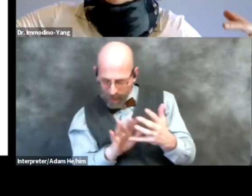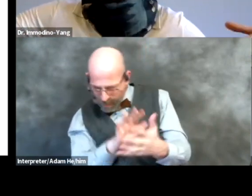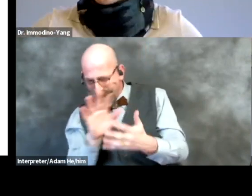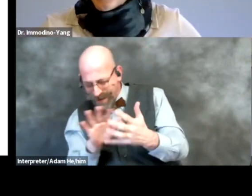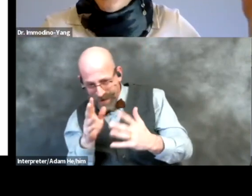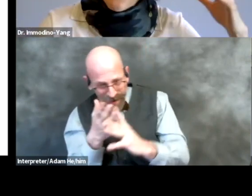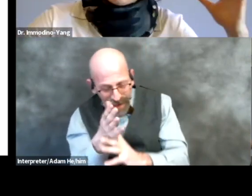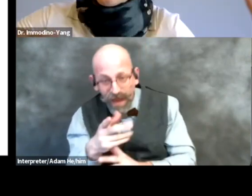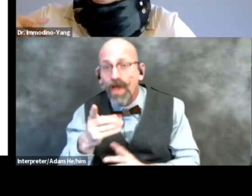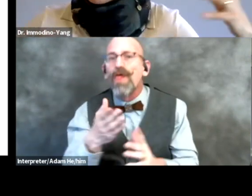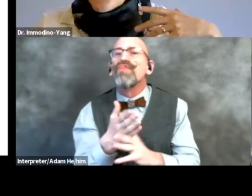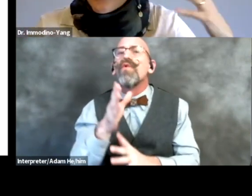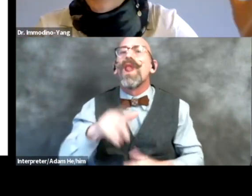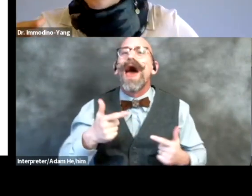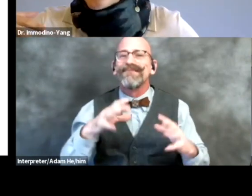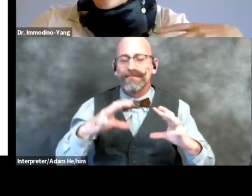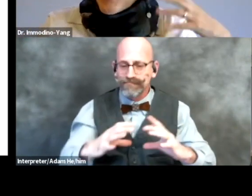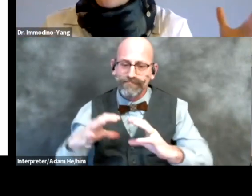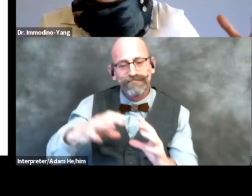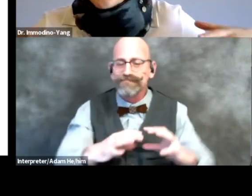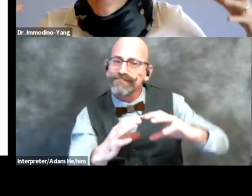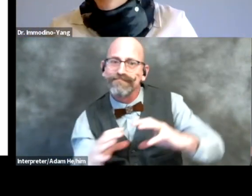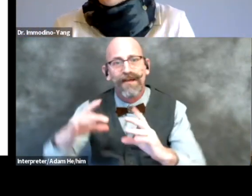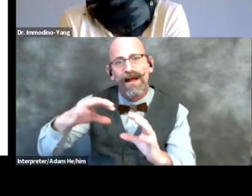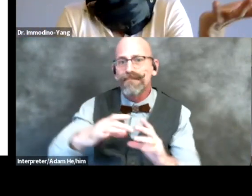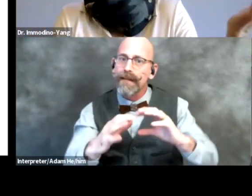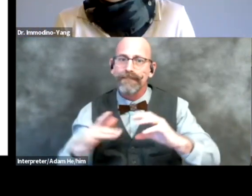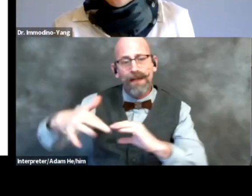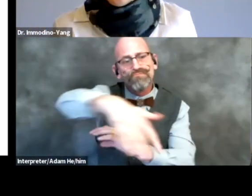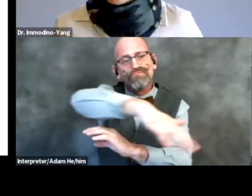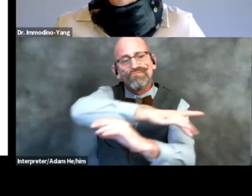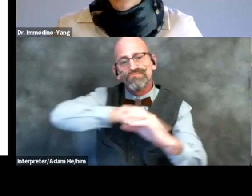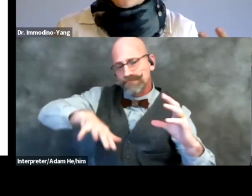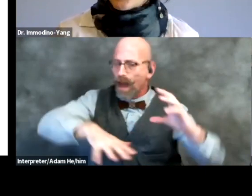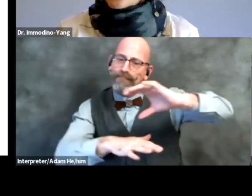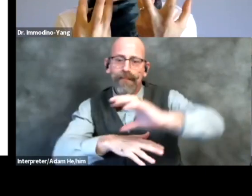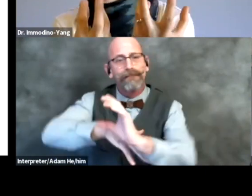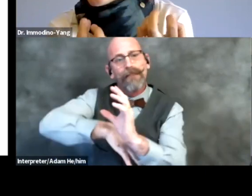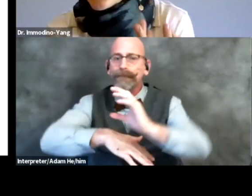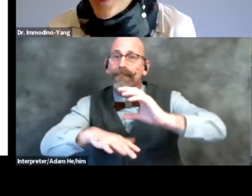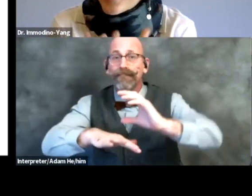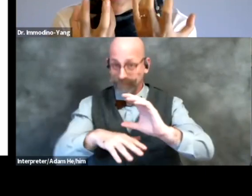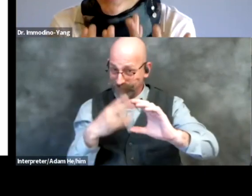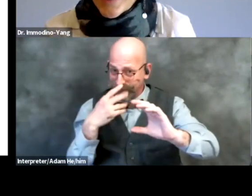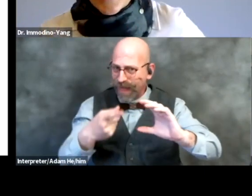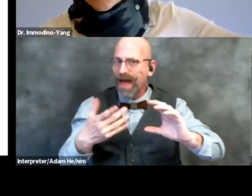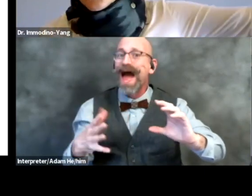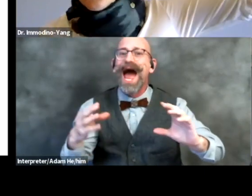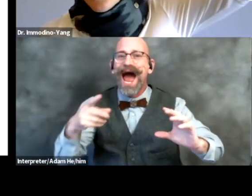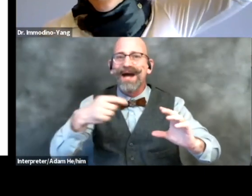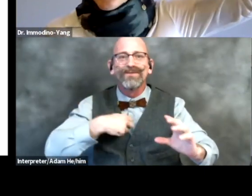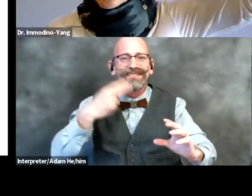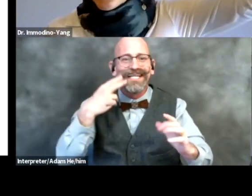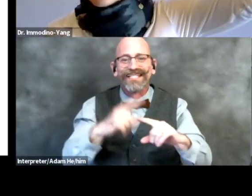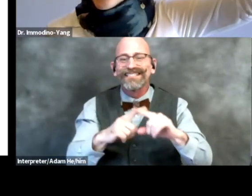sort of sloshing back and forth in the ocean that's holding it up, and she's got little weeds underneath tickling it, and